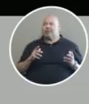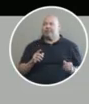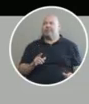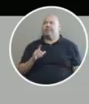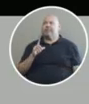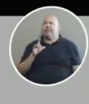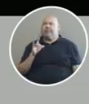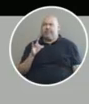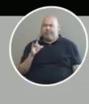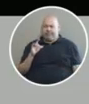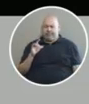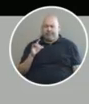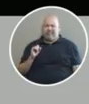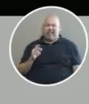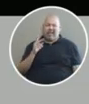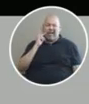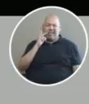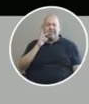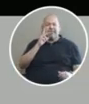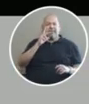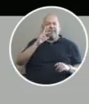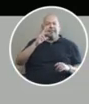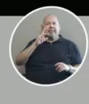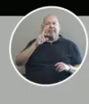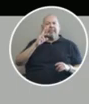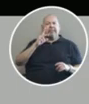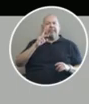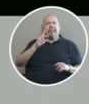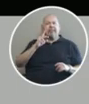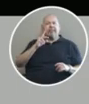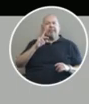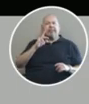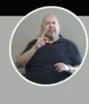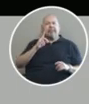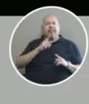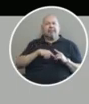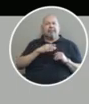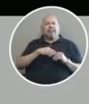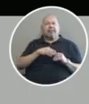okay. Yeah, I see just. But please advise when to go to